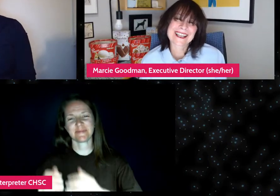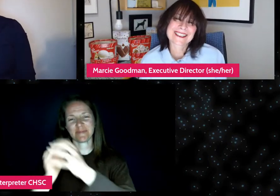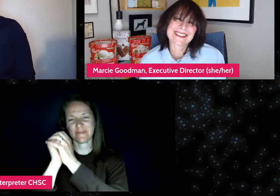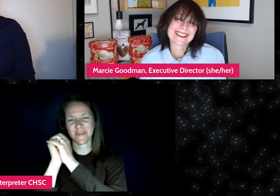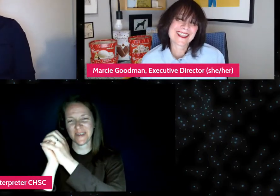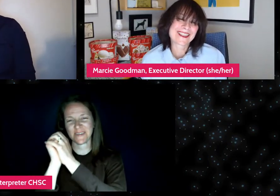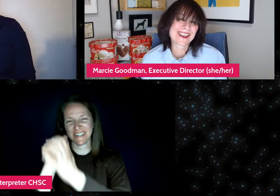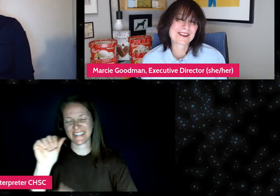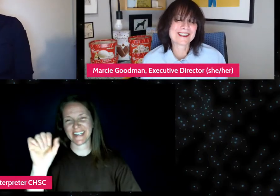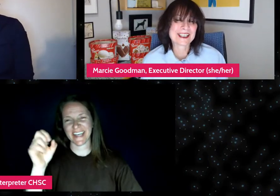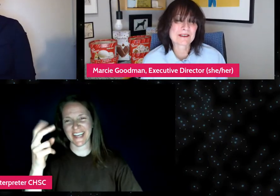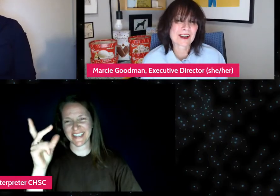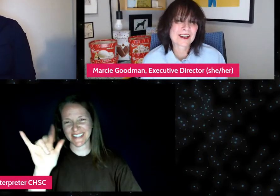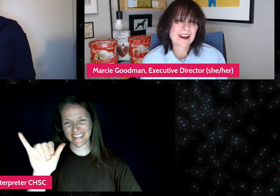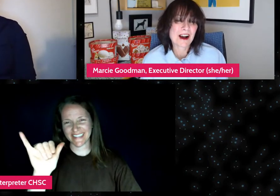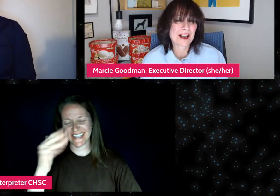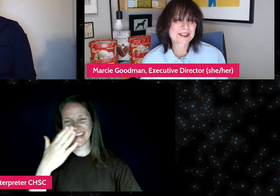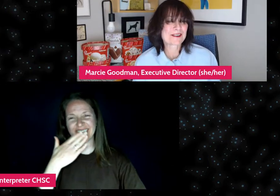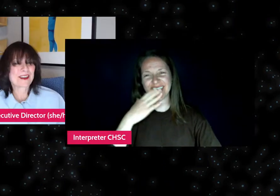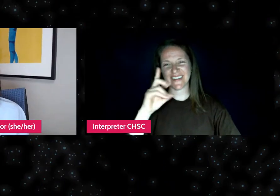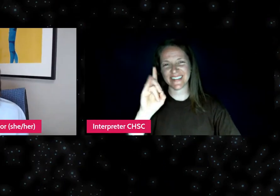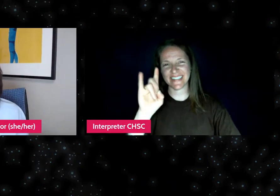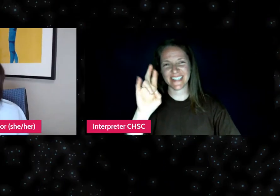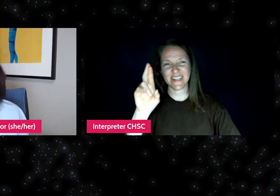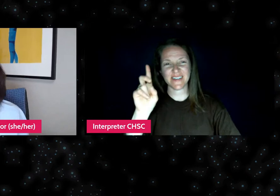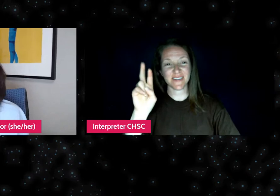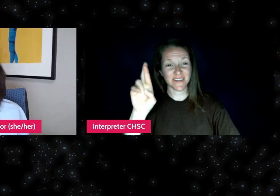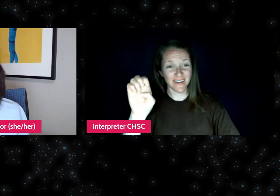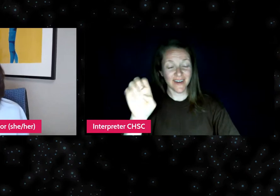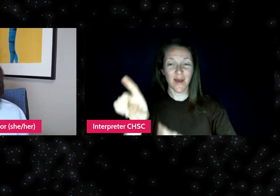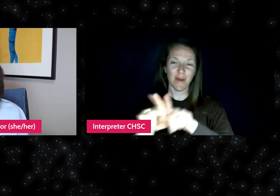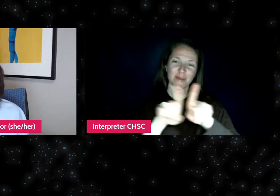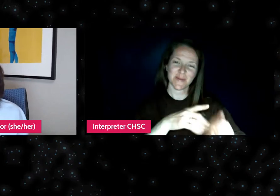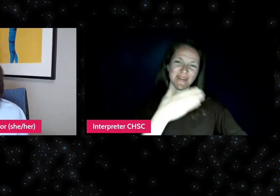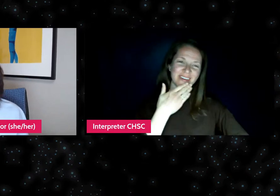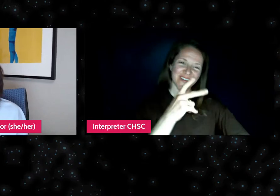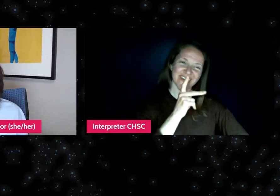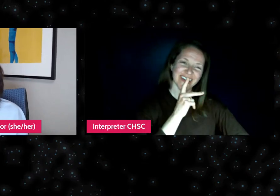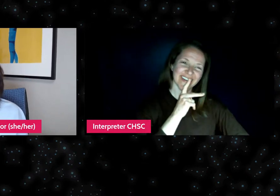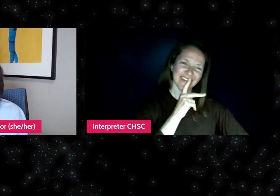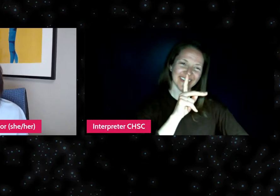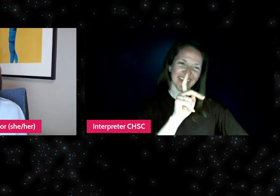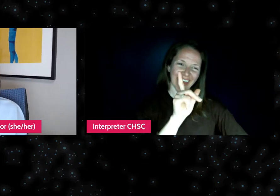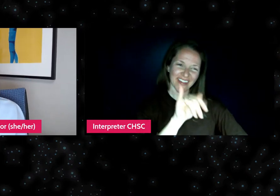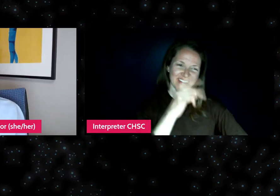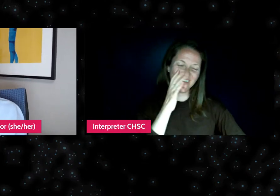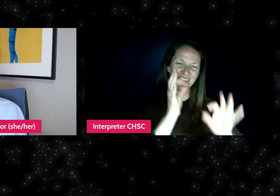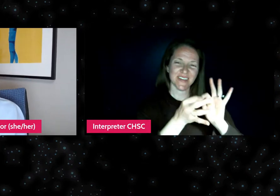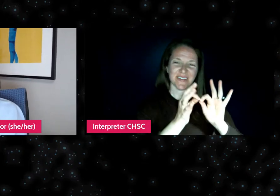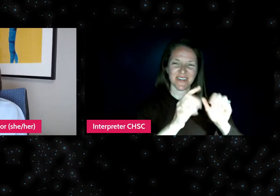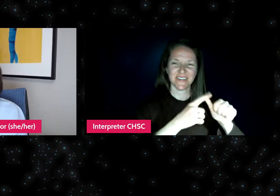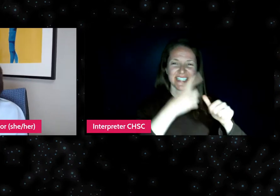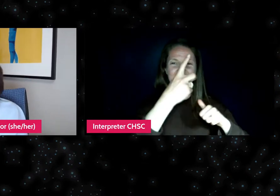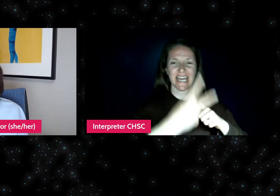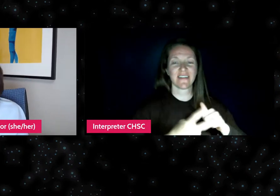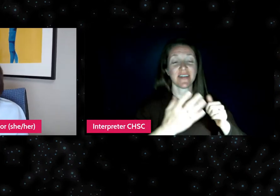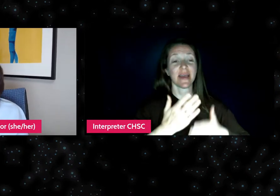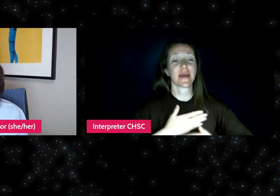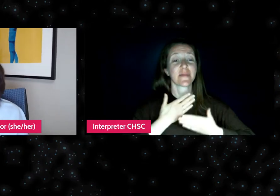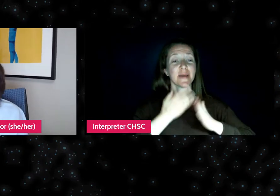Congratulations, Ashley, and thank you, Deidre. Also, thank you, Kelly Parker, for interpreting the first half of our happy